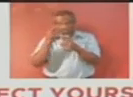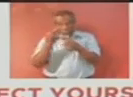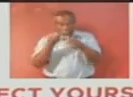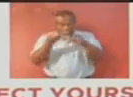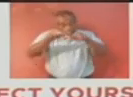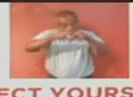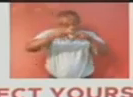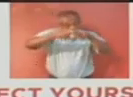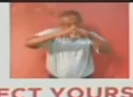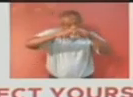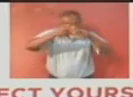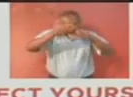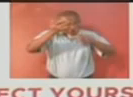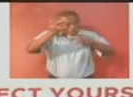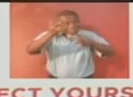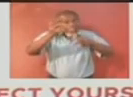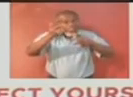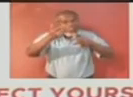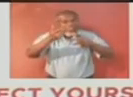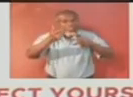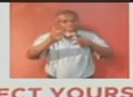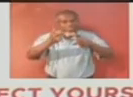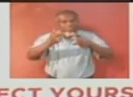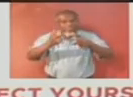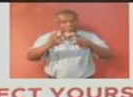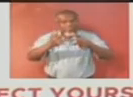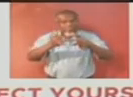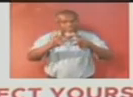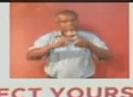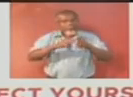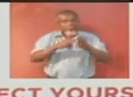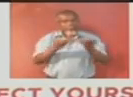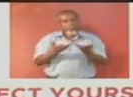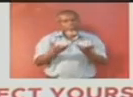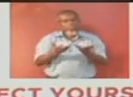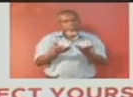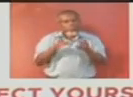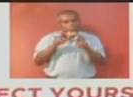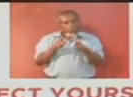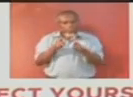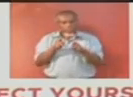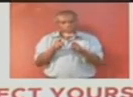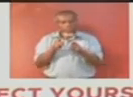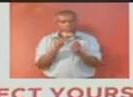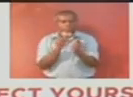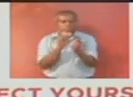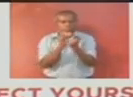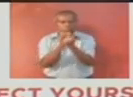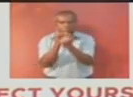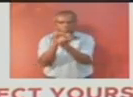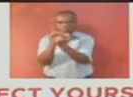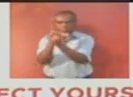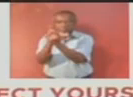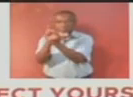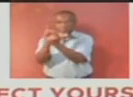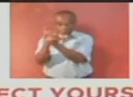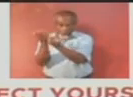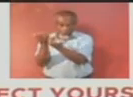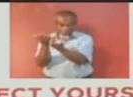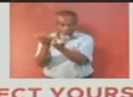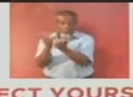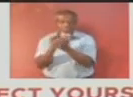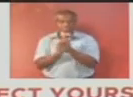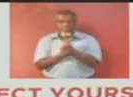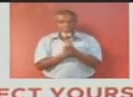what is driving the spike is ill people coming into contact with well ones and transmitting illness. To the extent that we can reduce